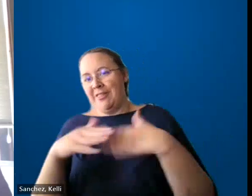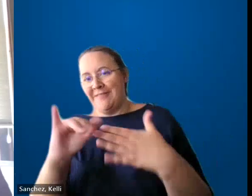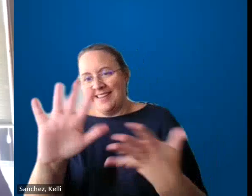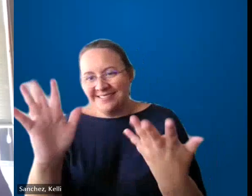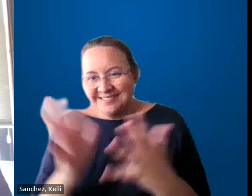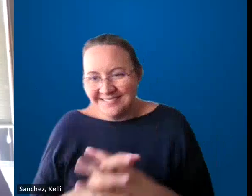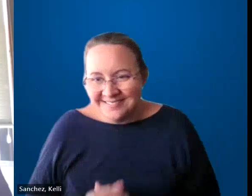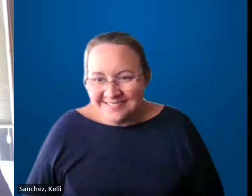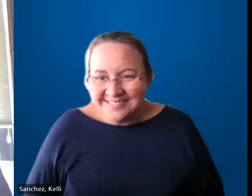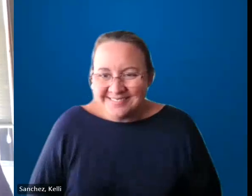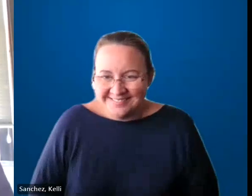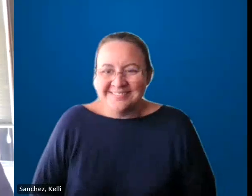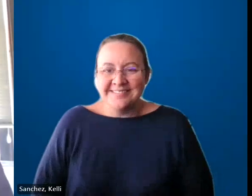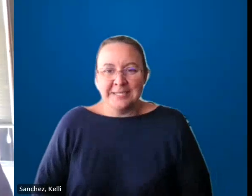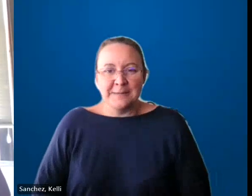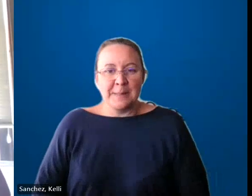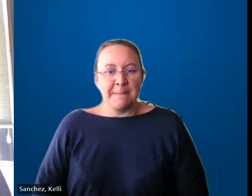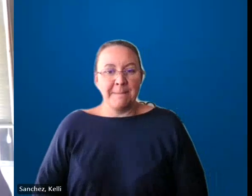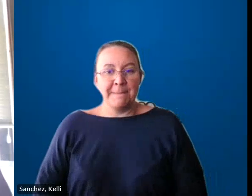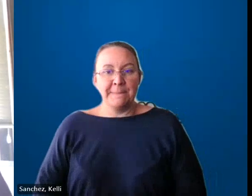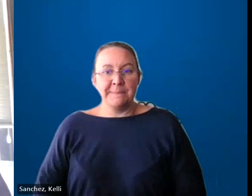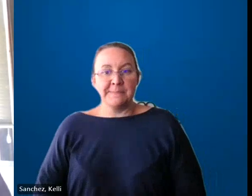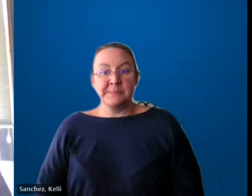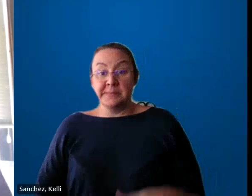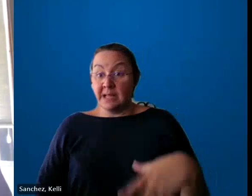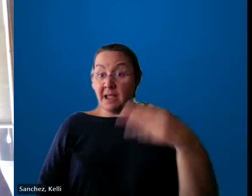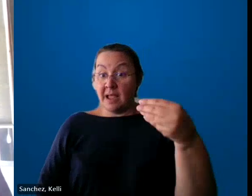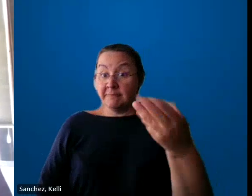Yeah. Anybody else have anything to add?